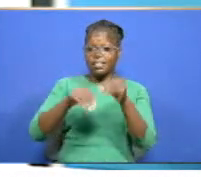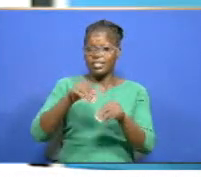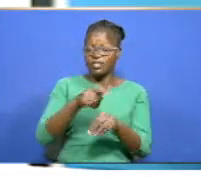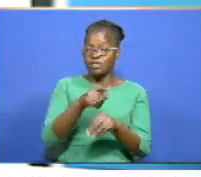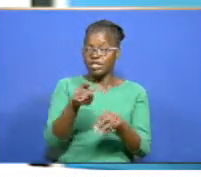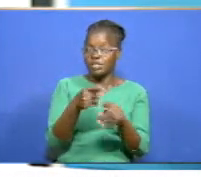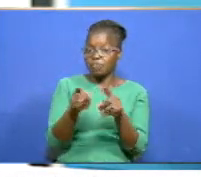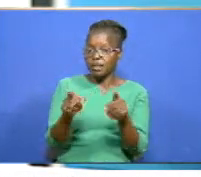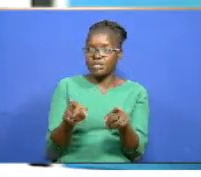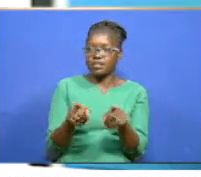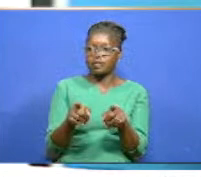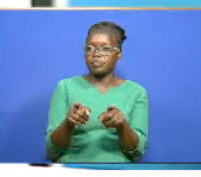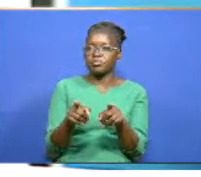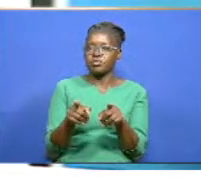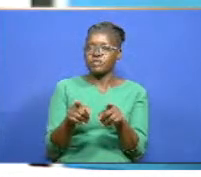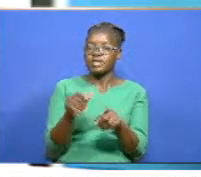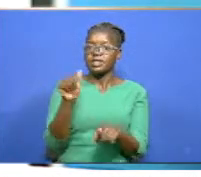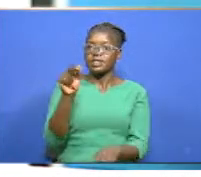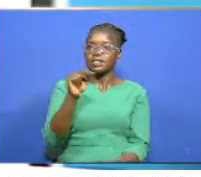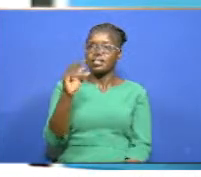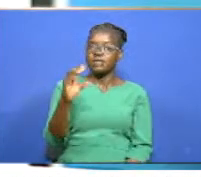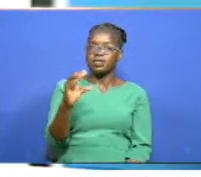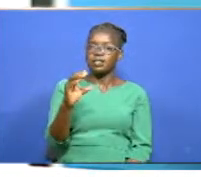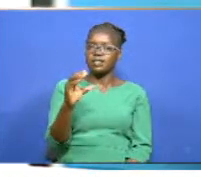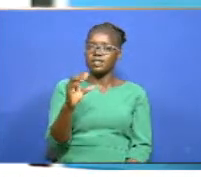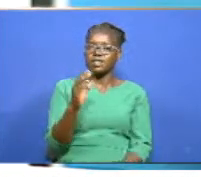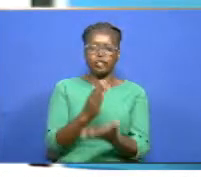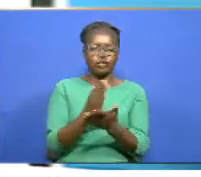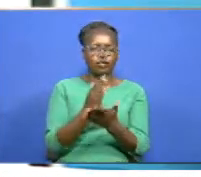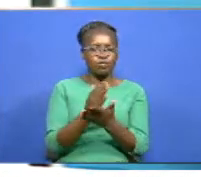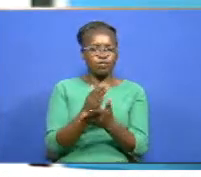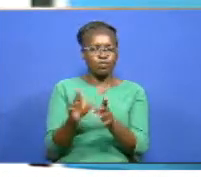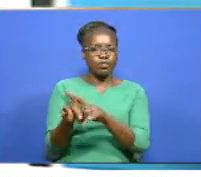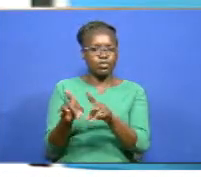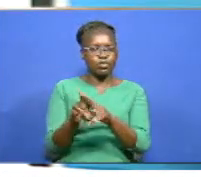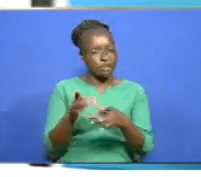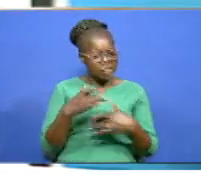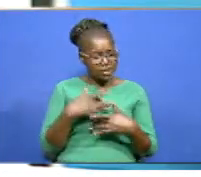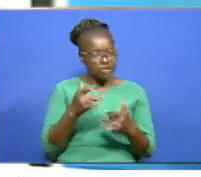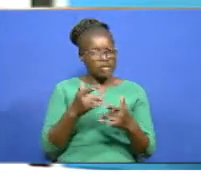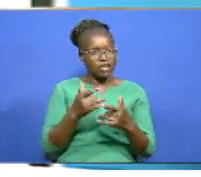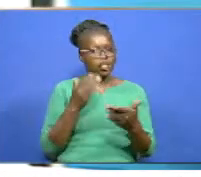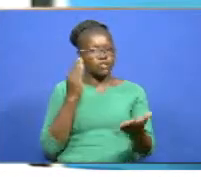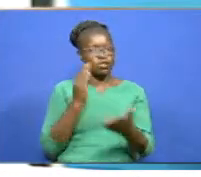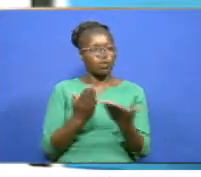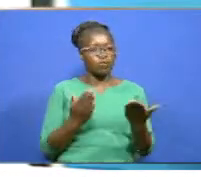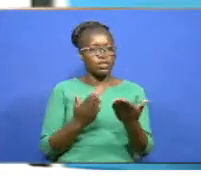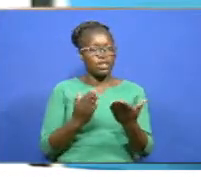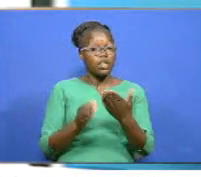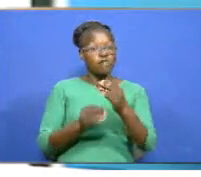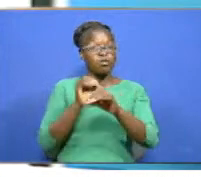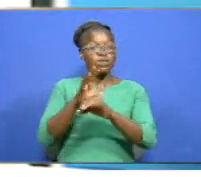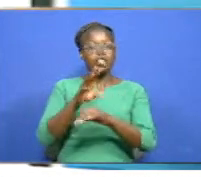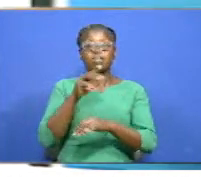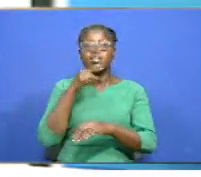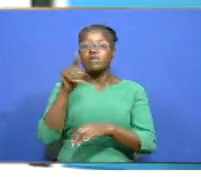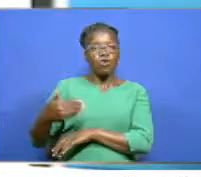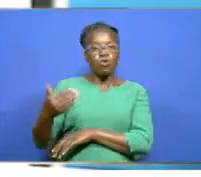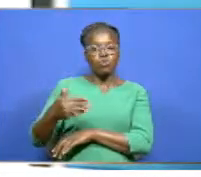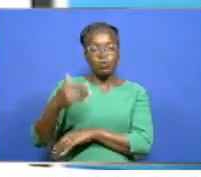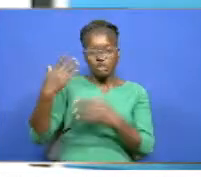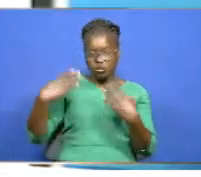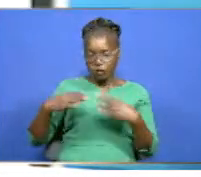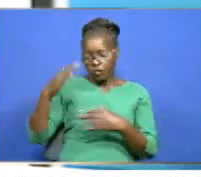then the ANC is also really interested in countering that and projecting himself that, you know what, I'm